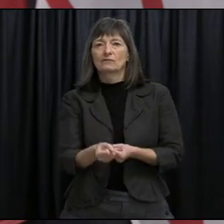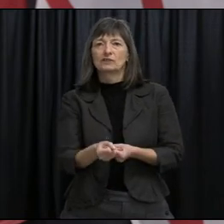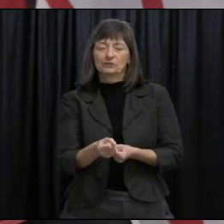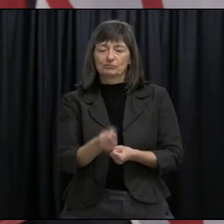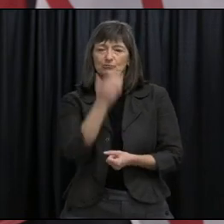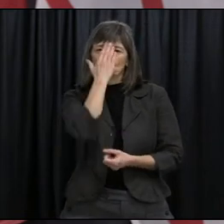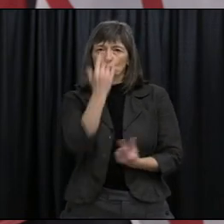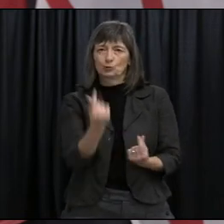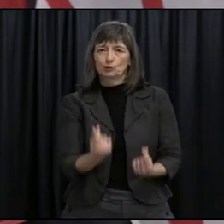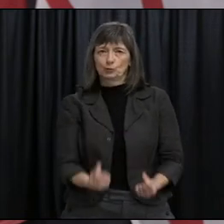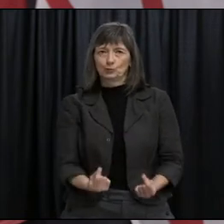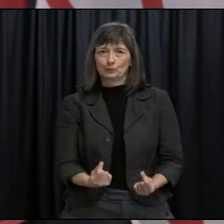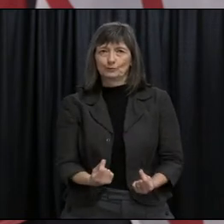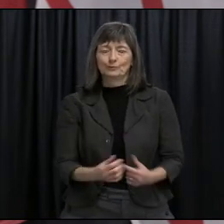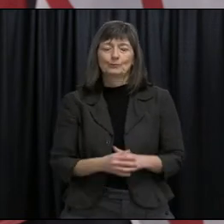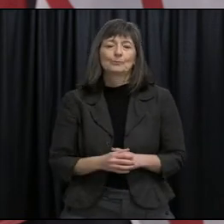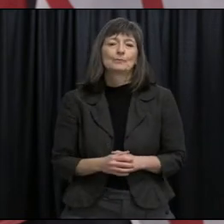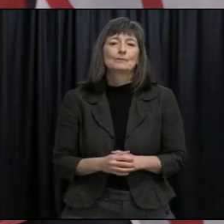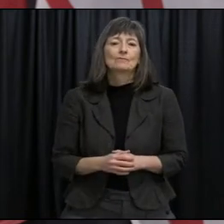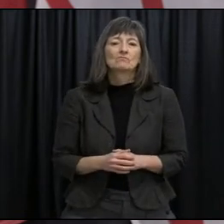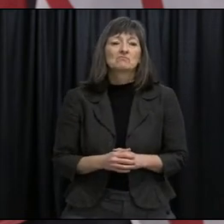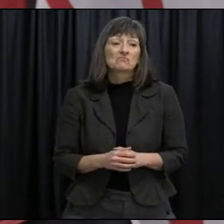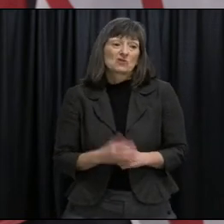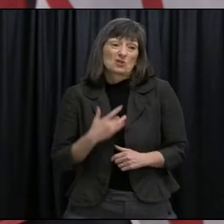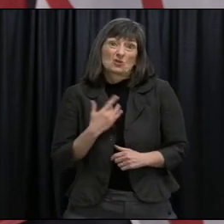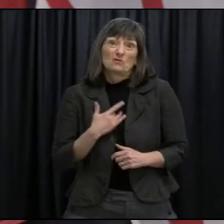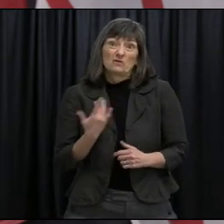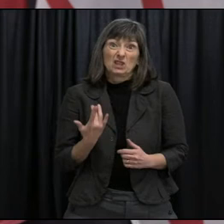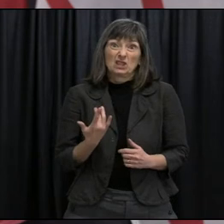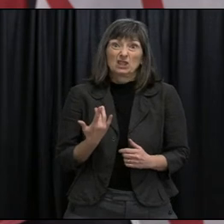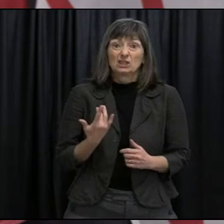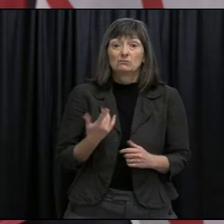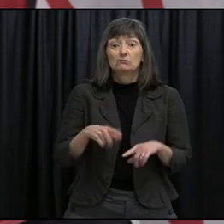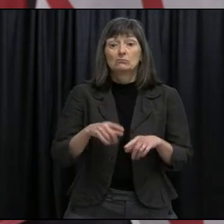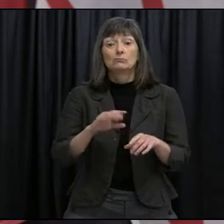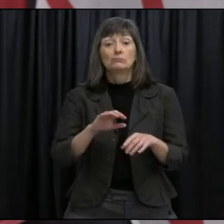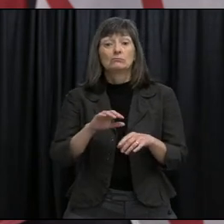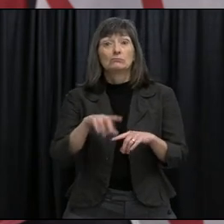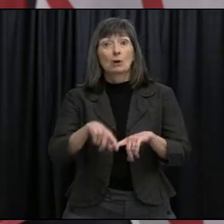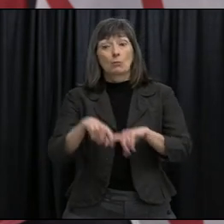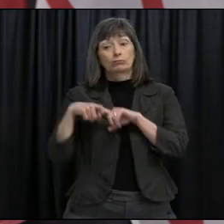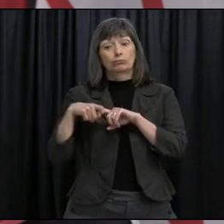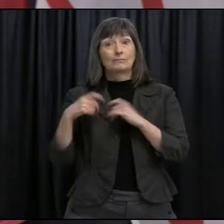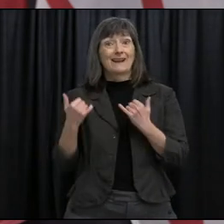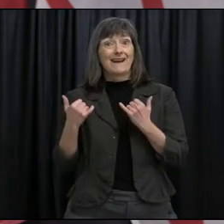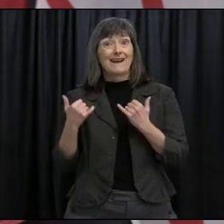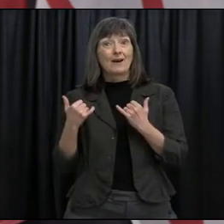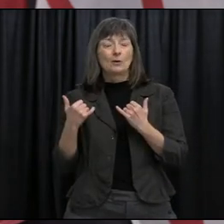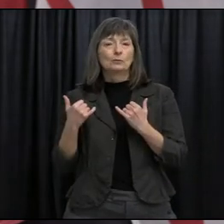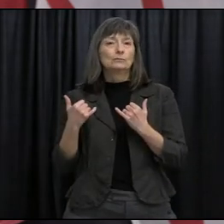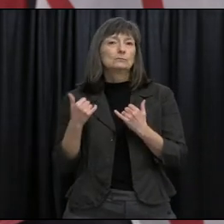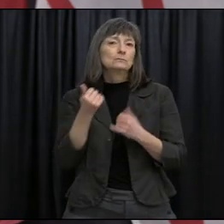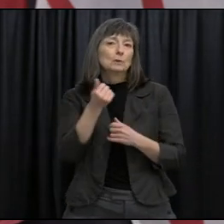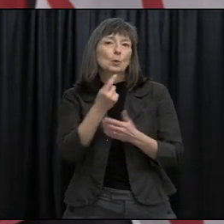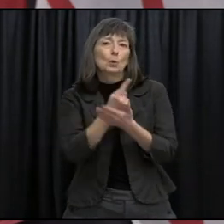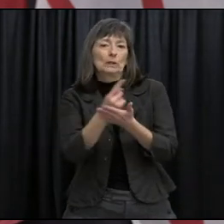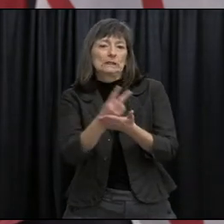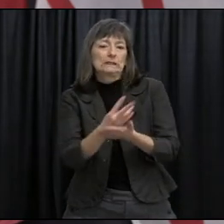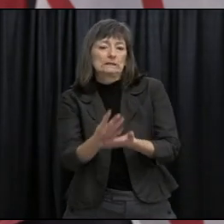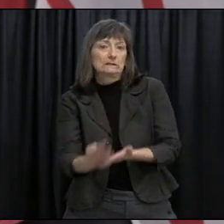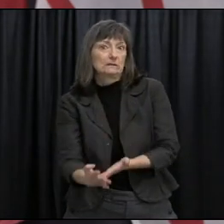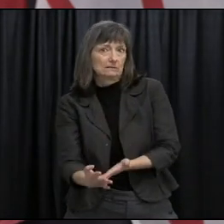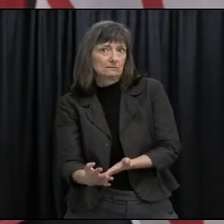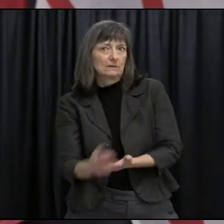the first go-round. So we anticipate that this will be weeks. It's certainly my hope personally